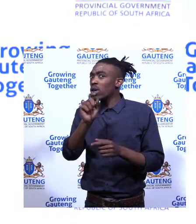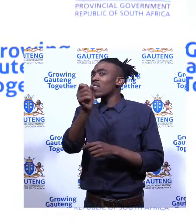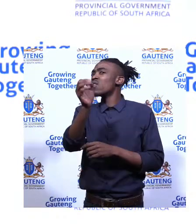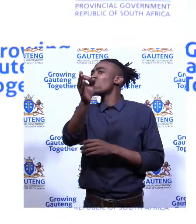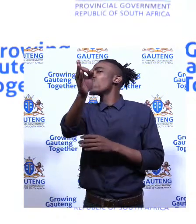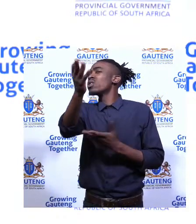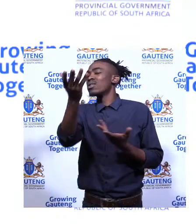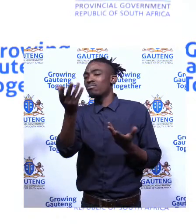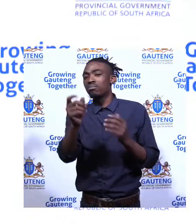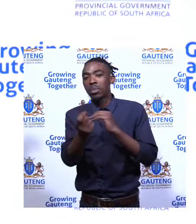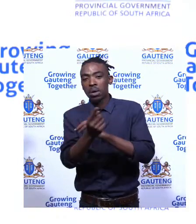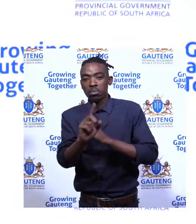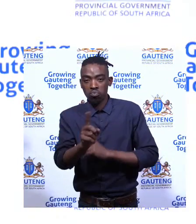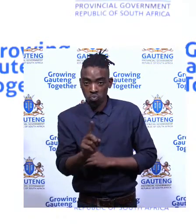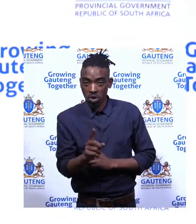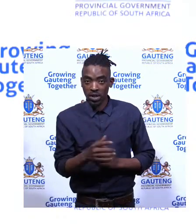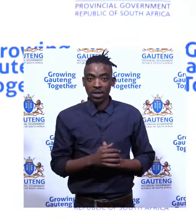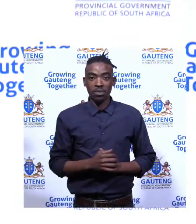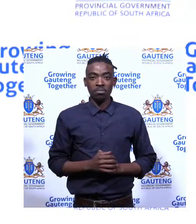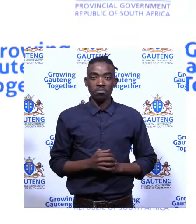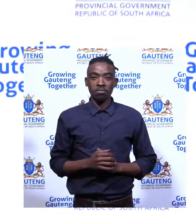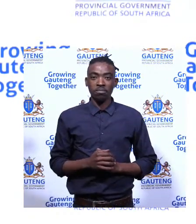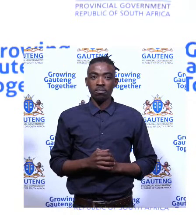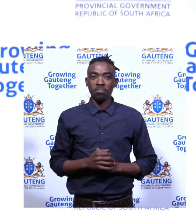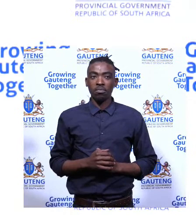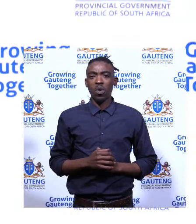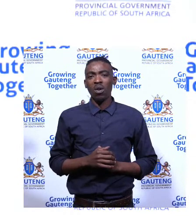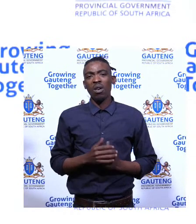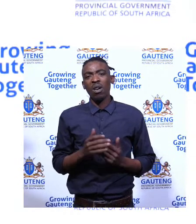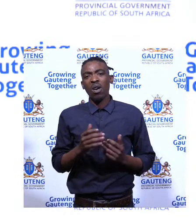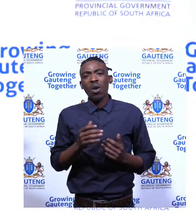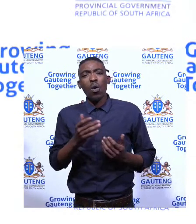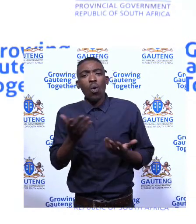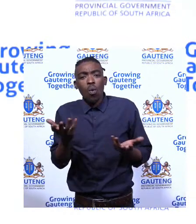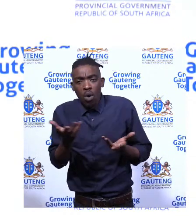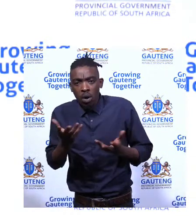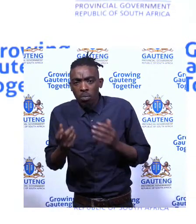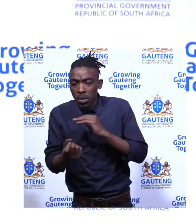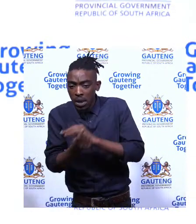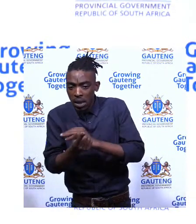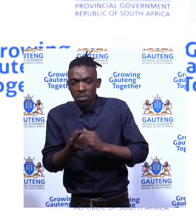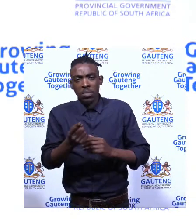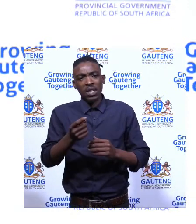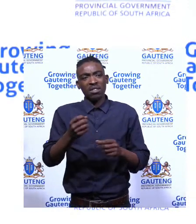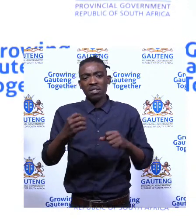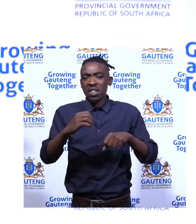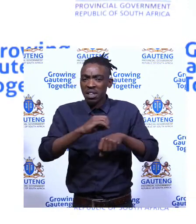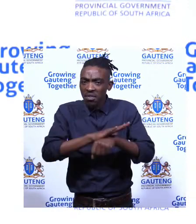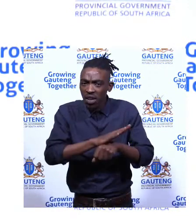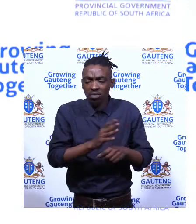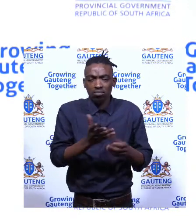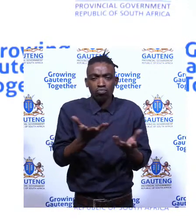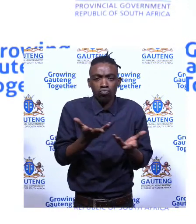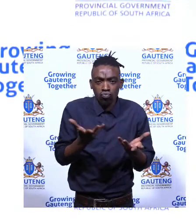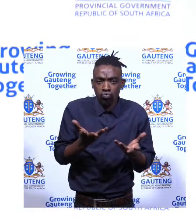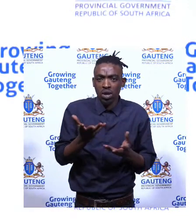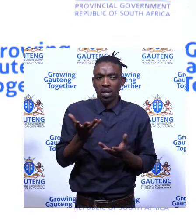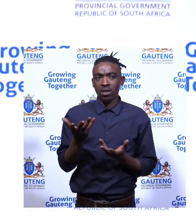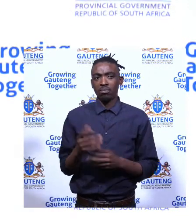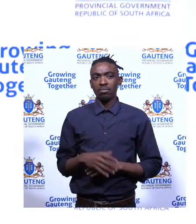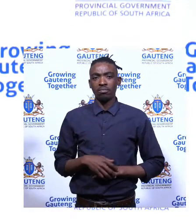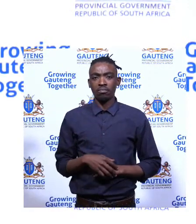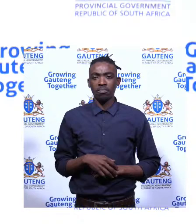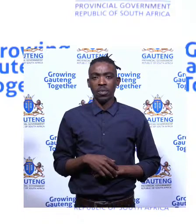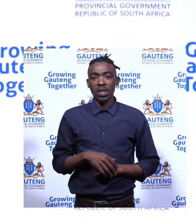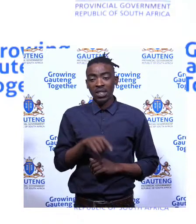next few months in terms of number of cases. Where do we expect the peak to happen? And that's an important question that I think